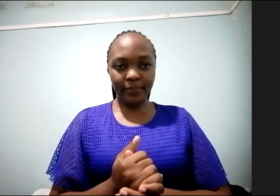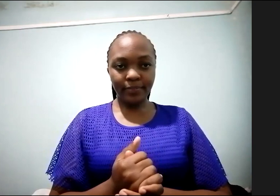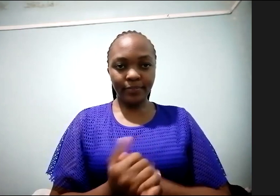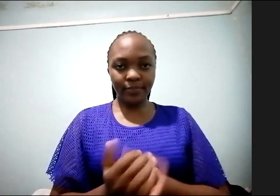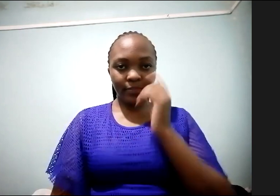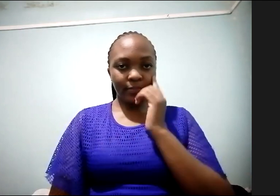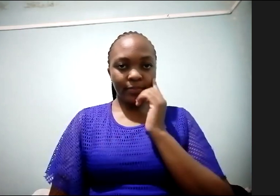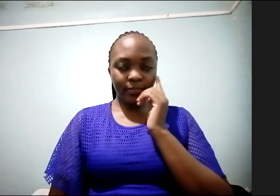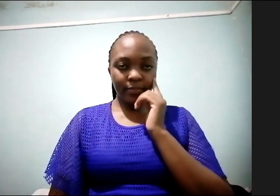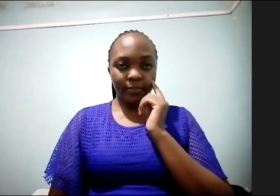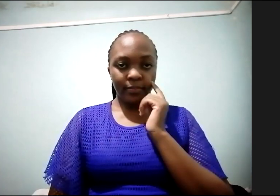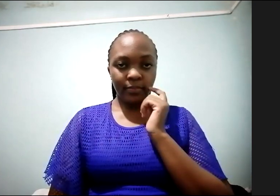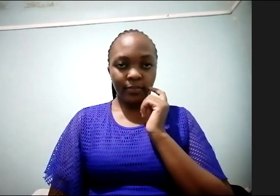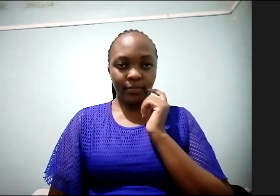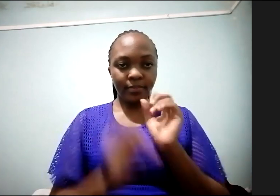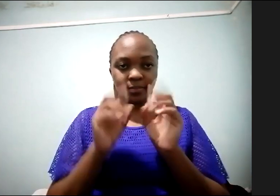Hi, everyone. Ready, Dan?